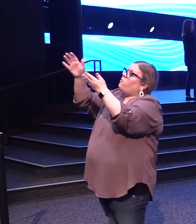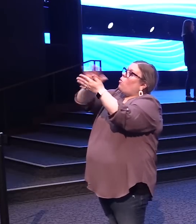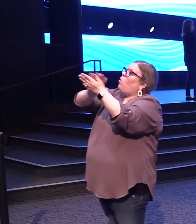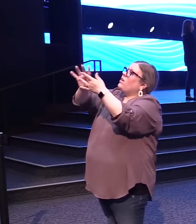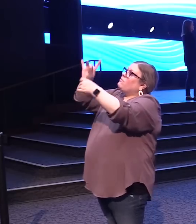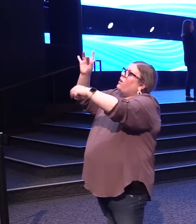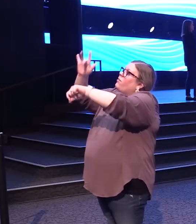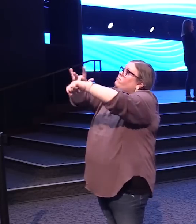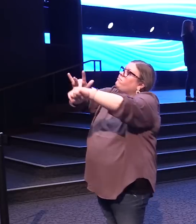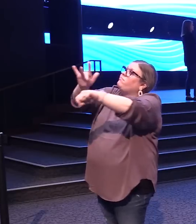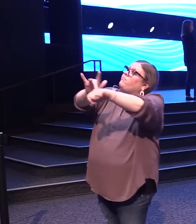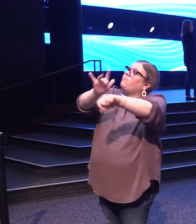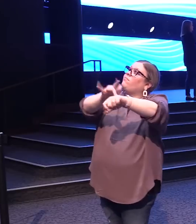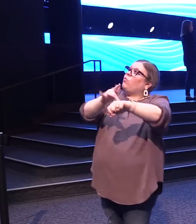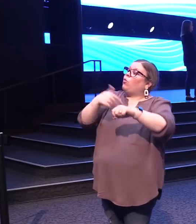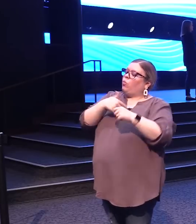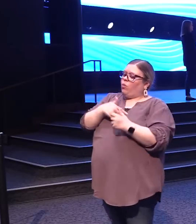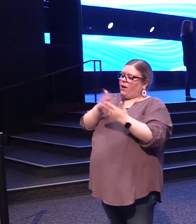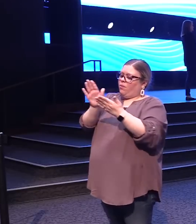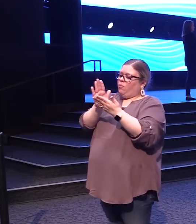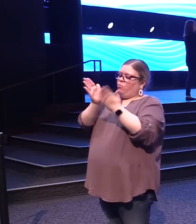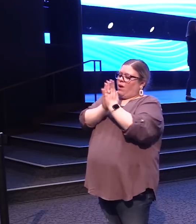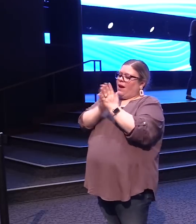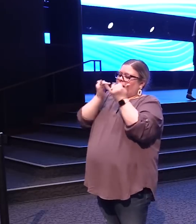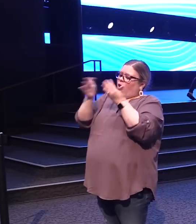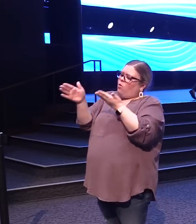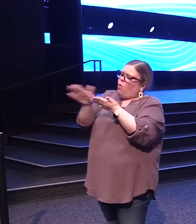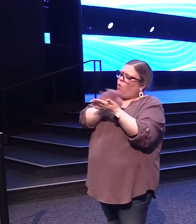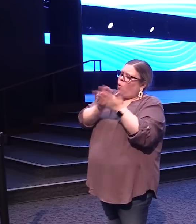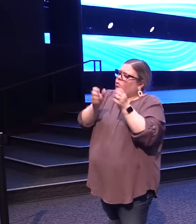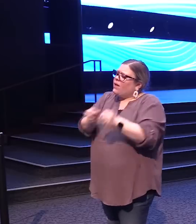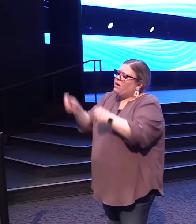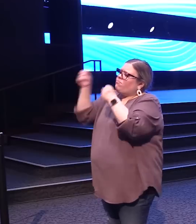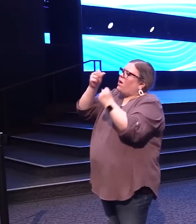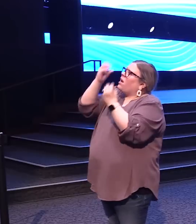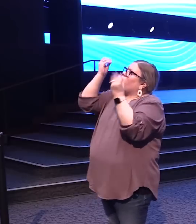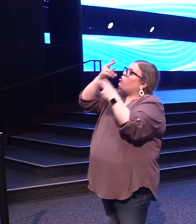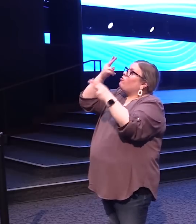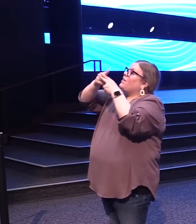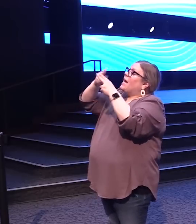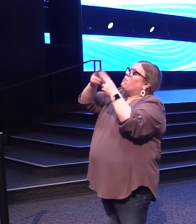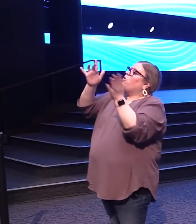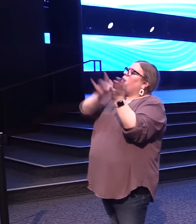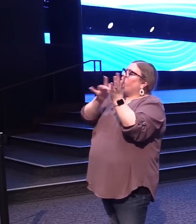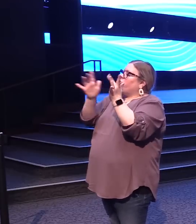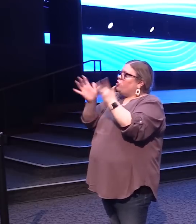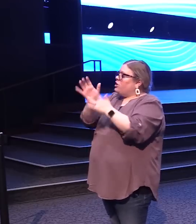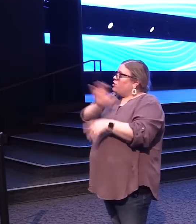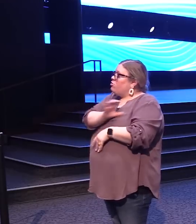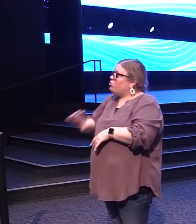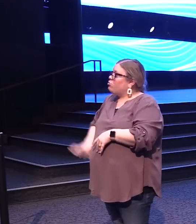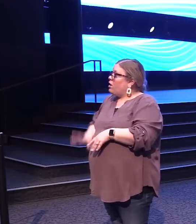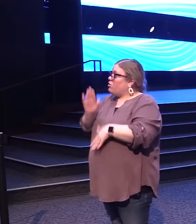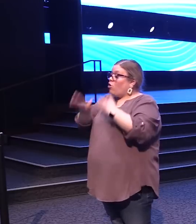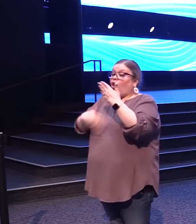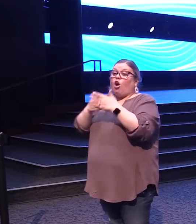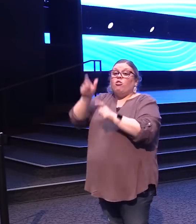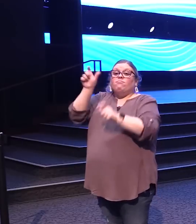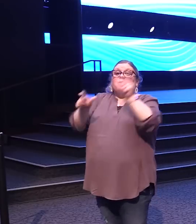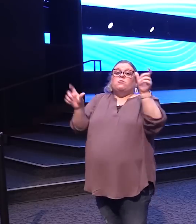Spirit. This we pray in the holy, mighty, beautiful name of Jesus Christ. And all the people